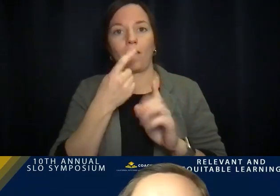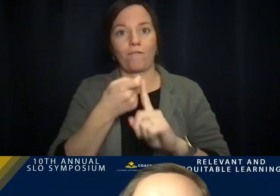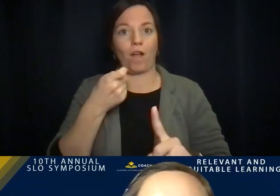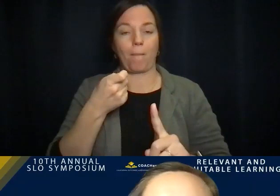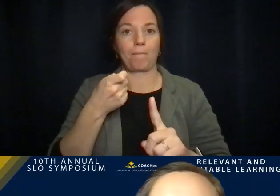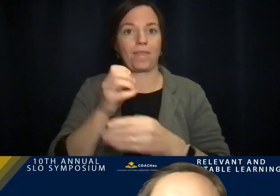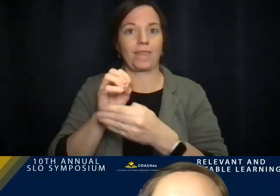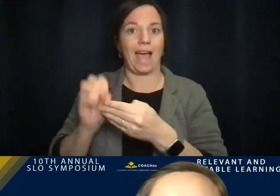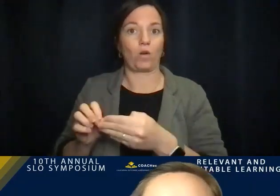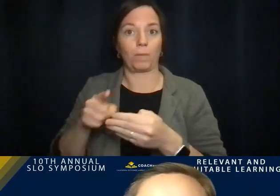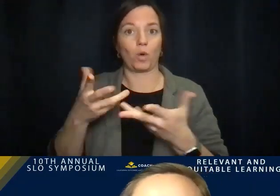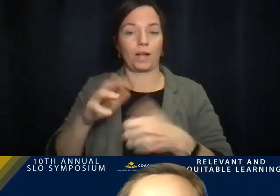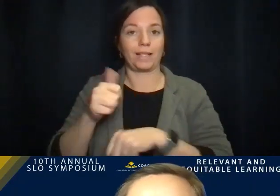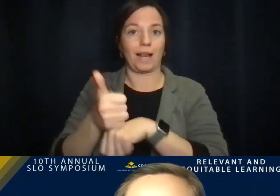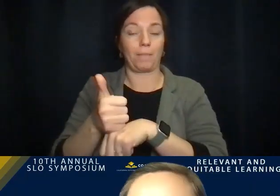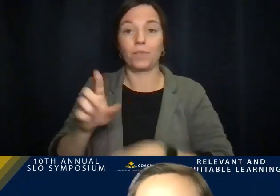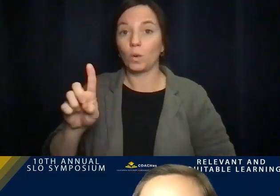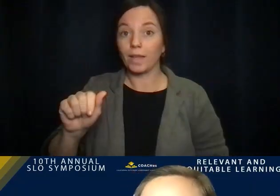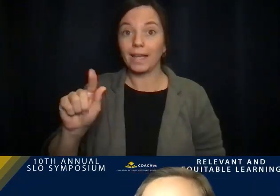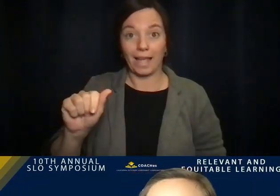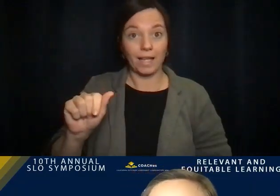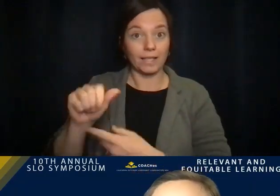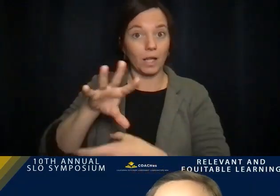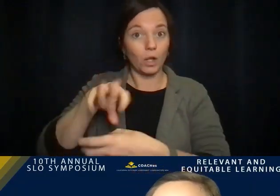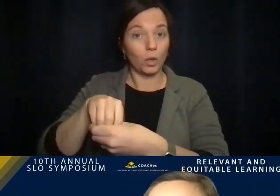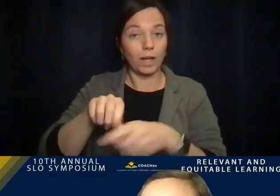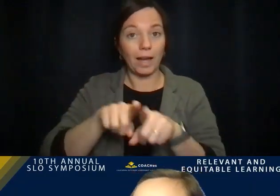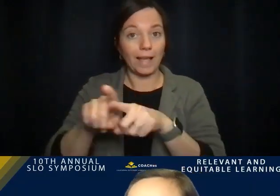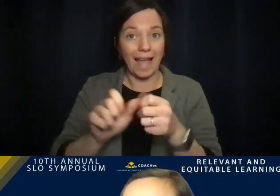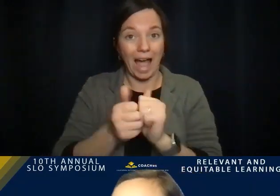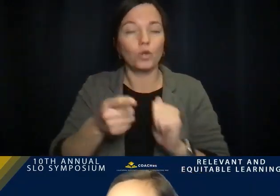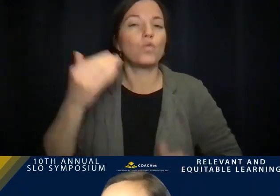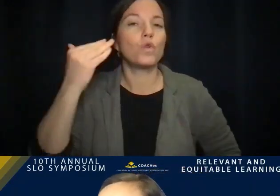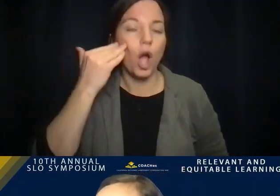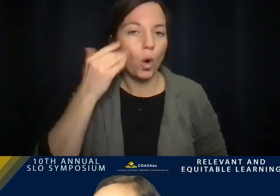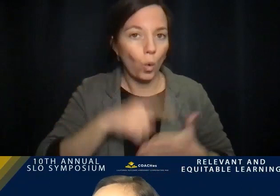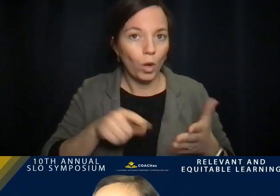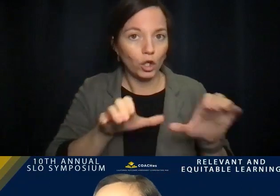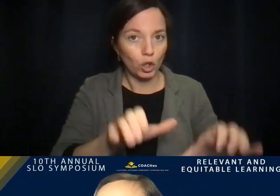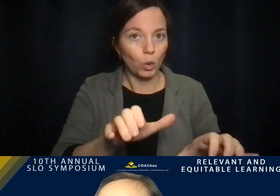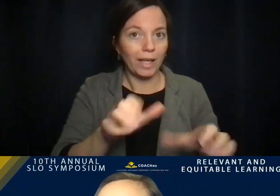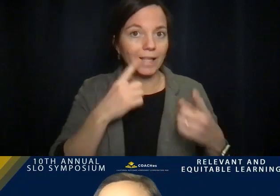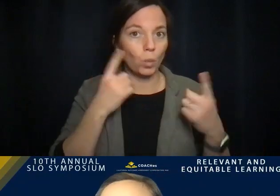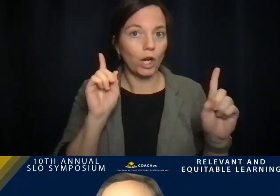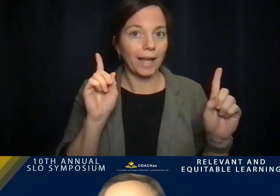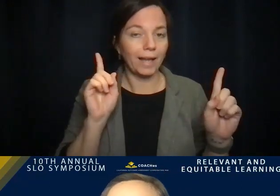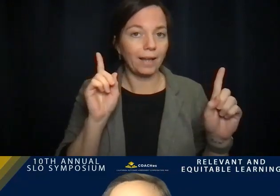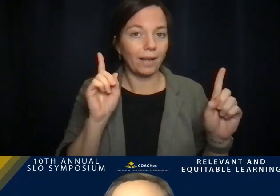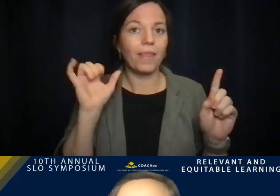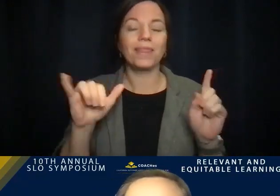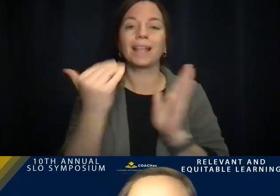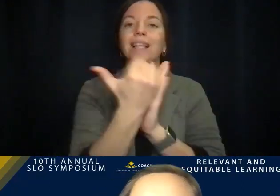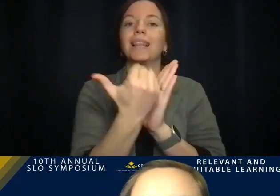So the data is included as kind of how do you know that what you're doing is working? And that's listed